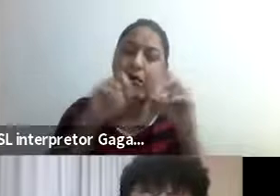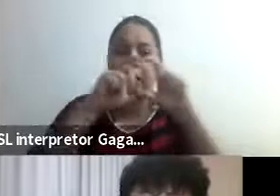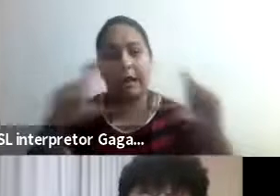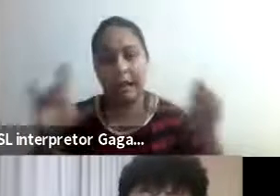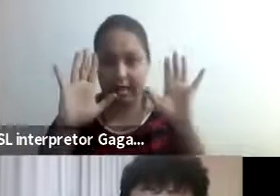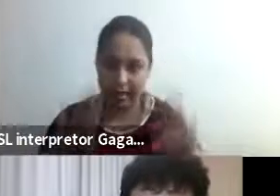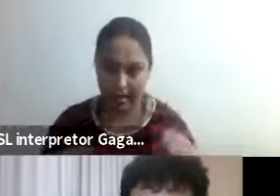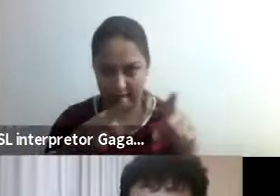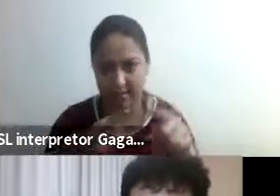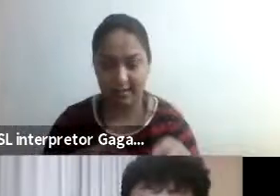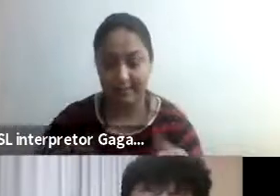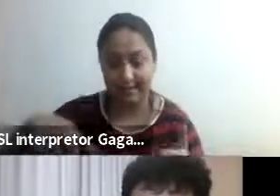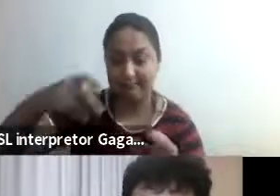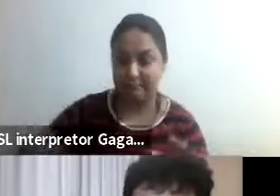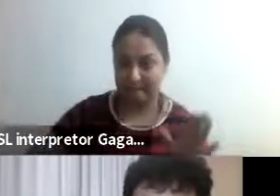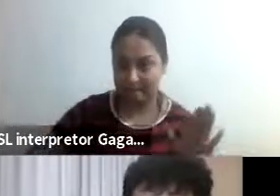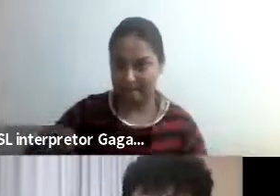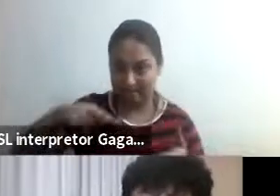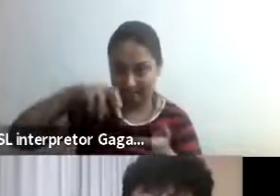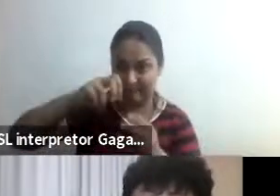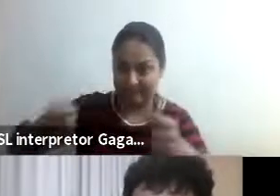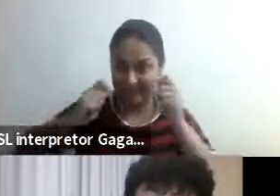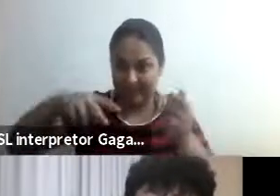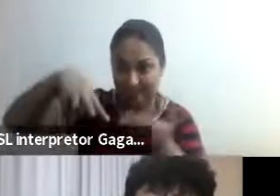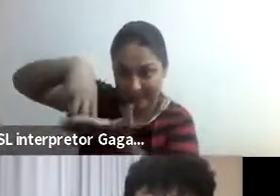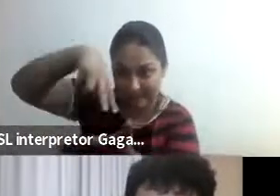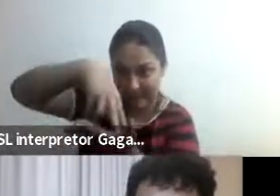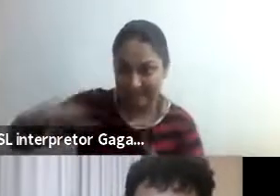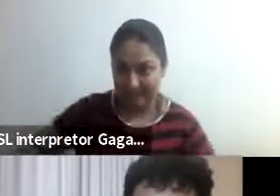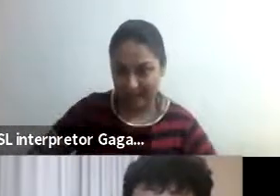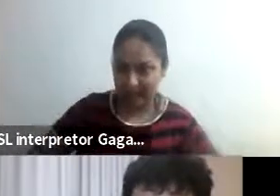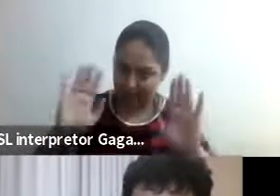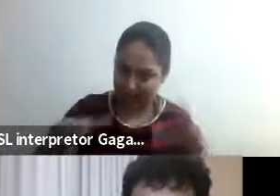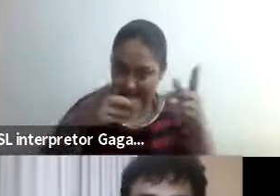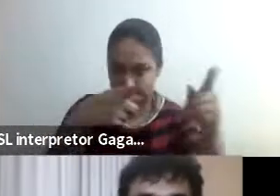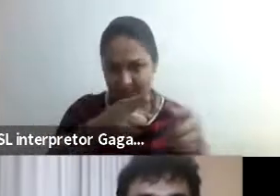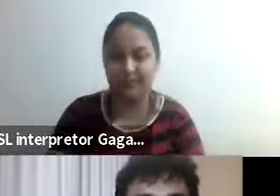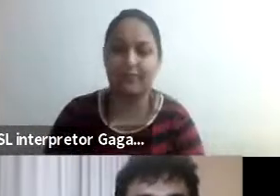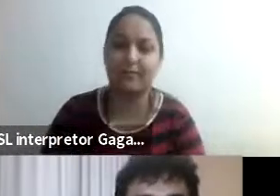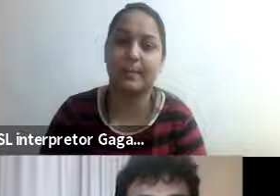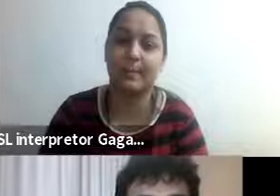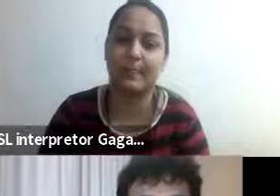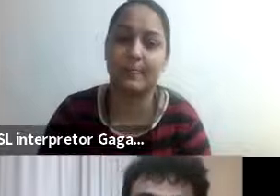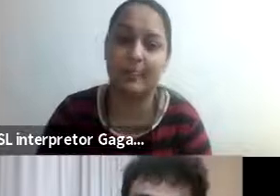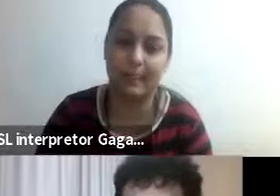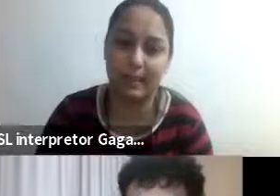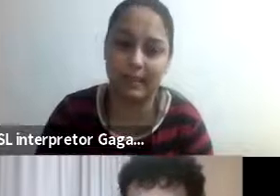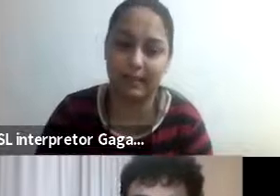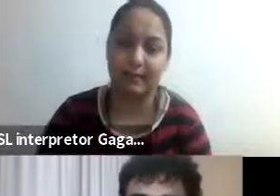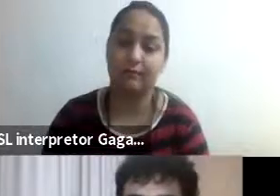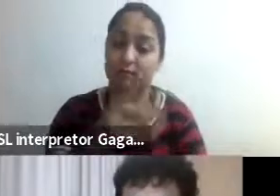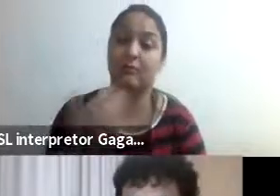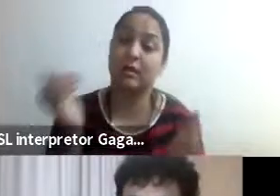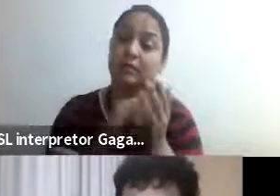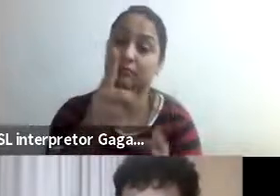know, the legs are there, and the opposing triangles are still there, and so is the rider, but more fleshed out. Again, you see